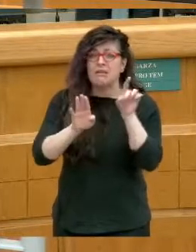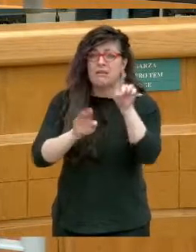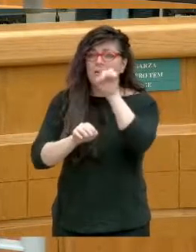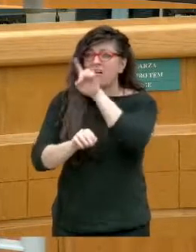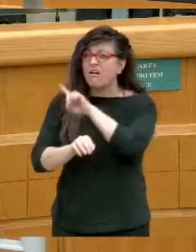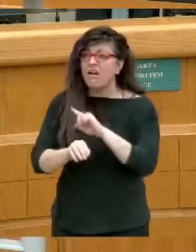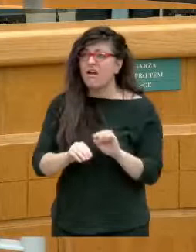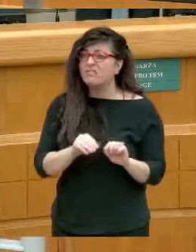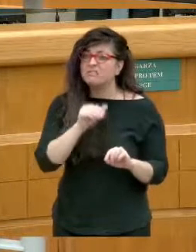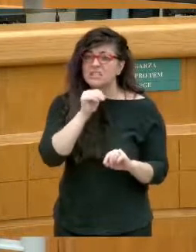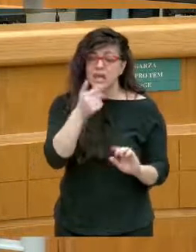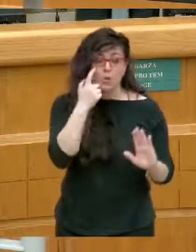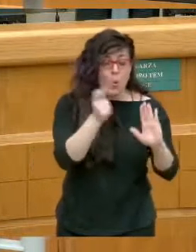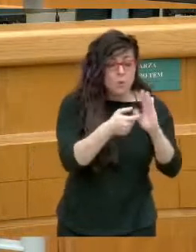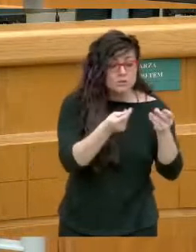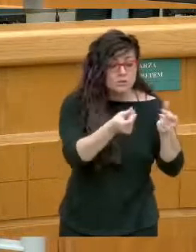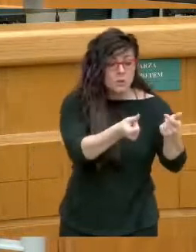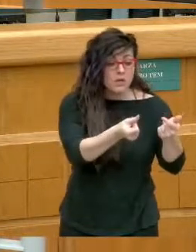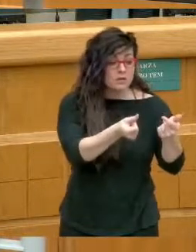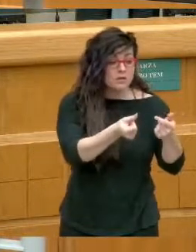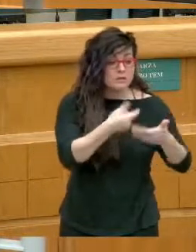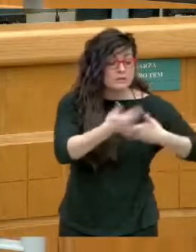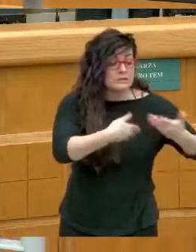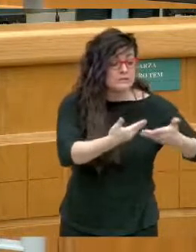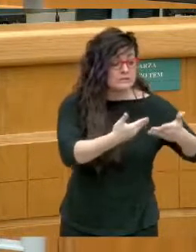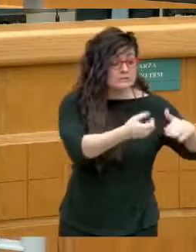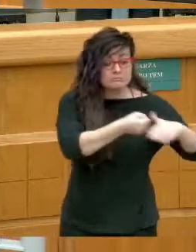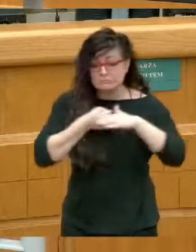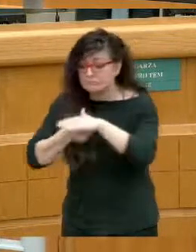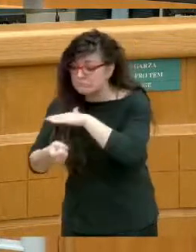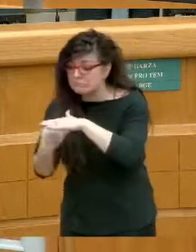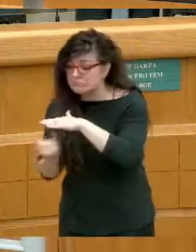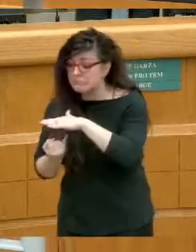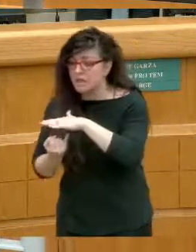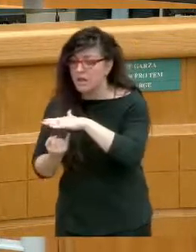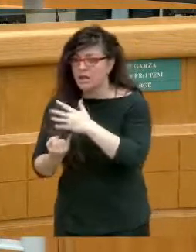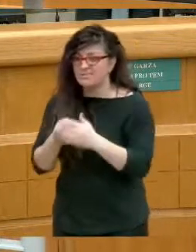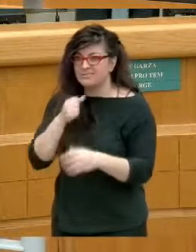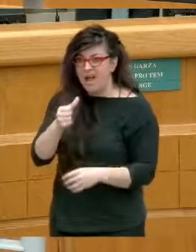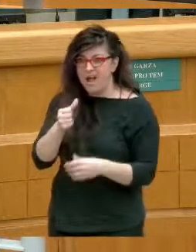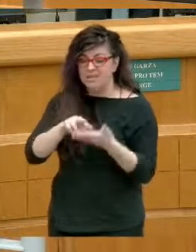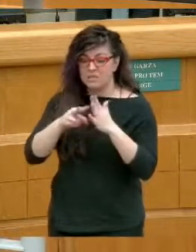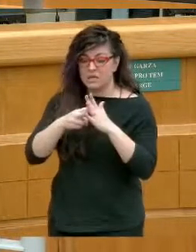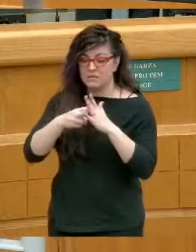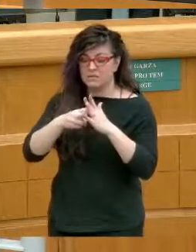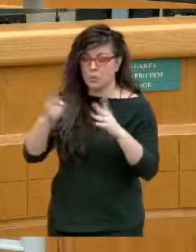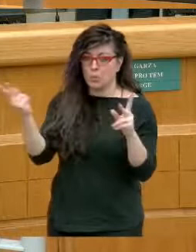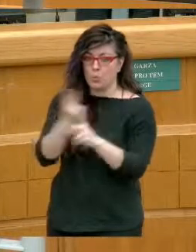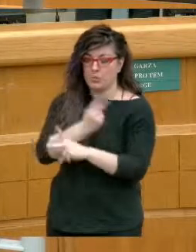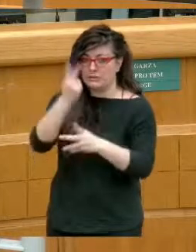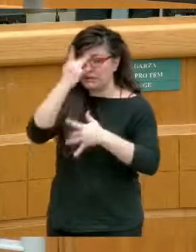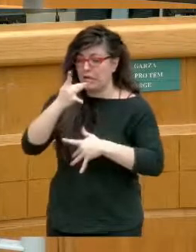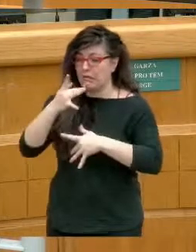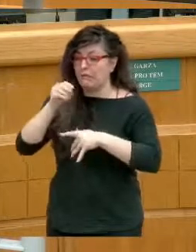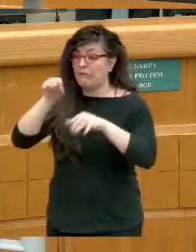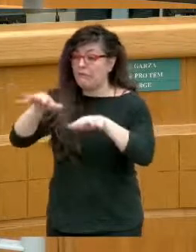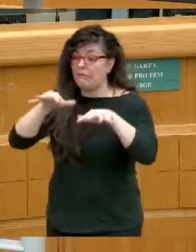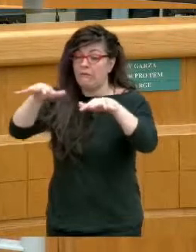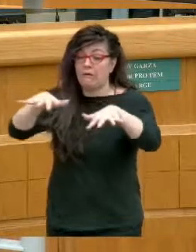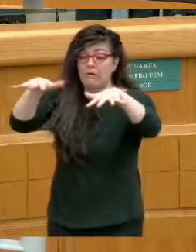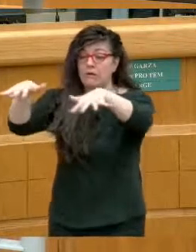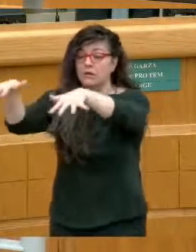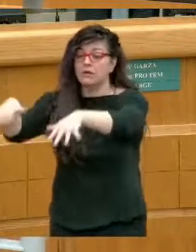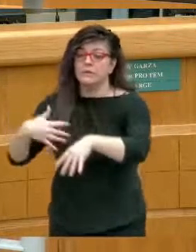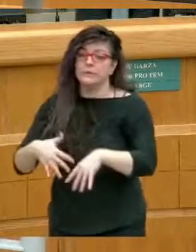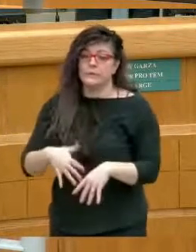And so we have been praising South Texas beef all week, and certainly deserves to mention it again that having